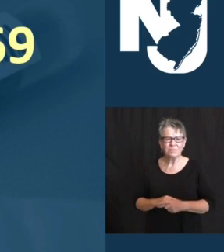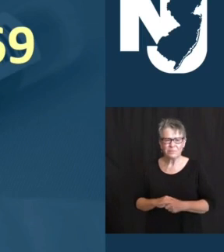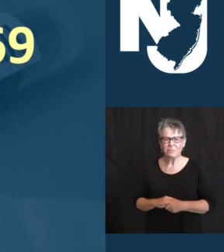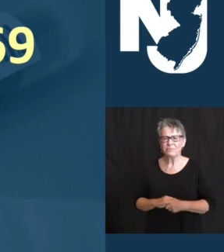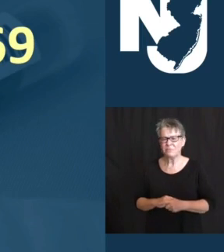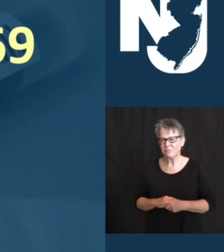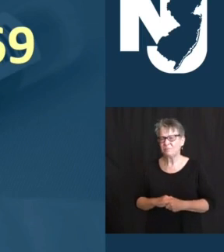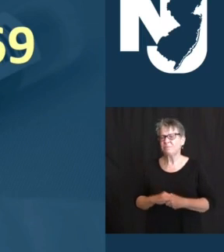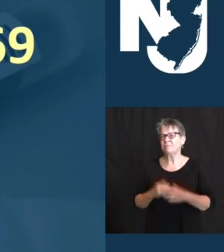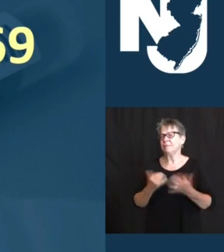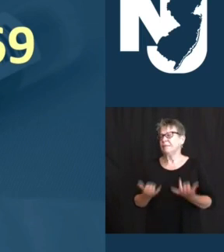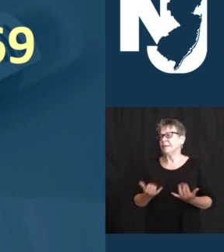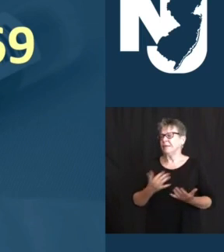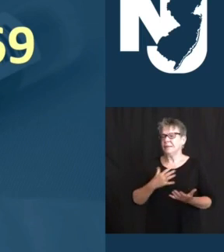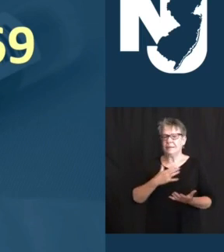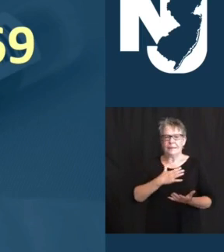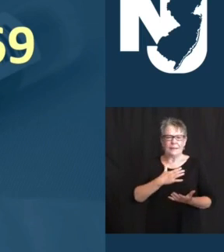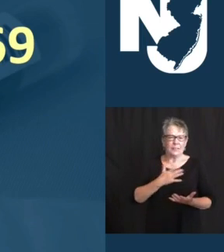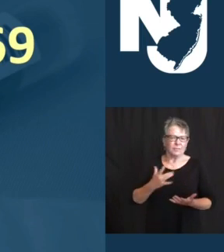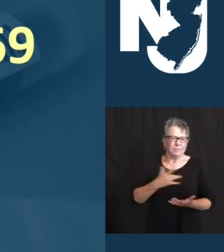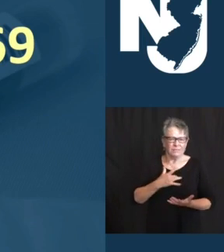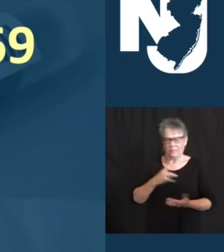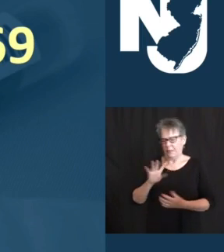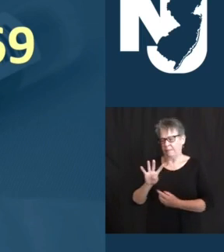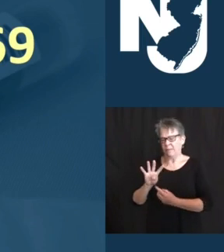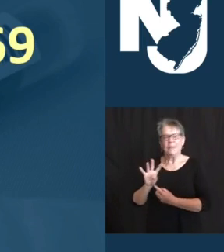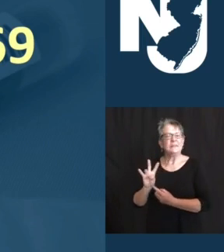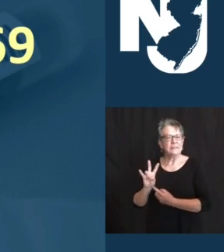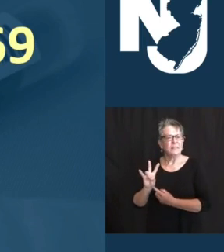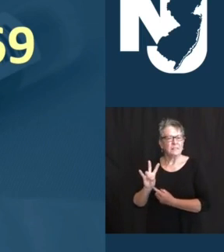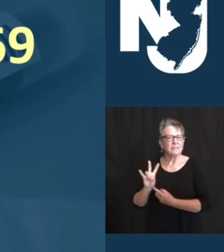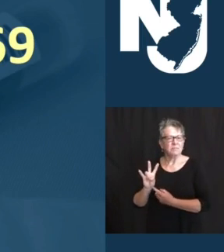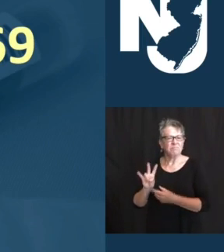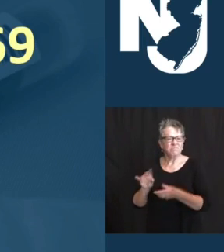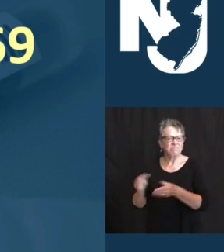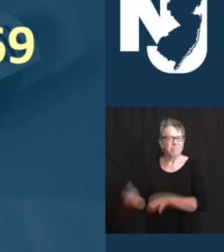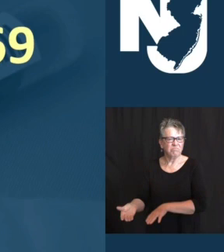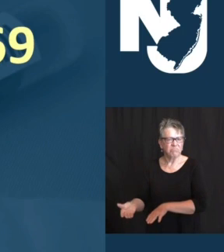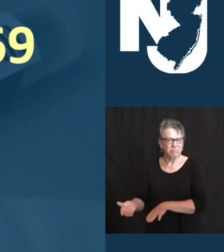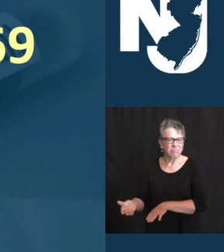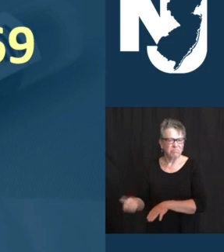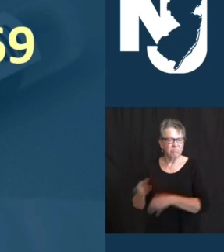to COVID-19 related complications. We announced, by the way, the